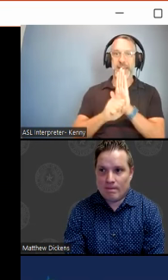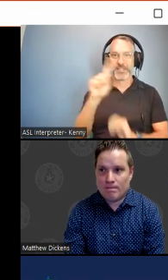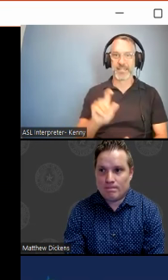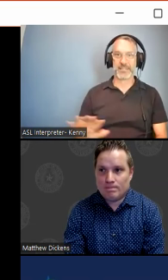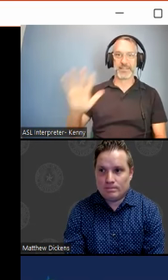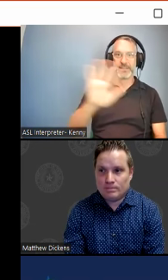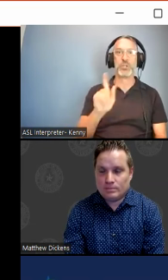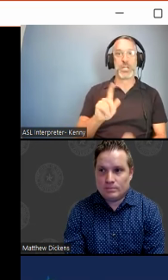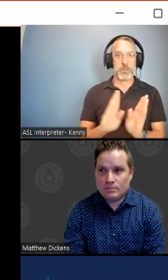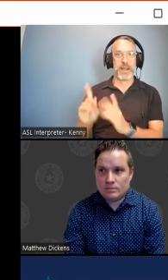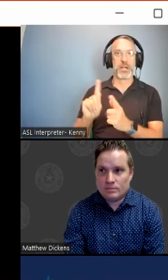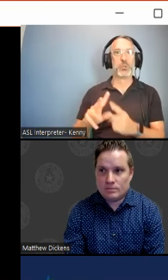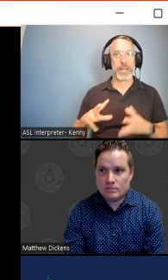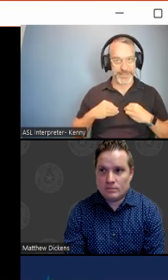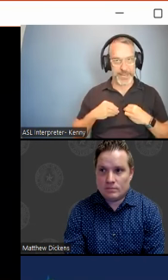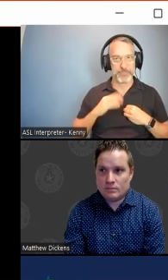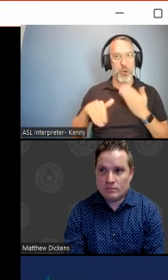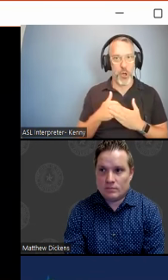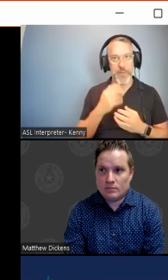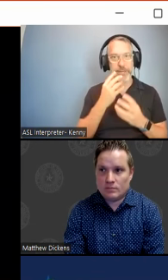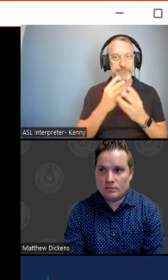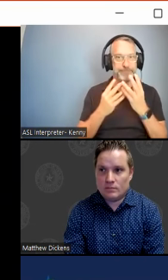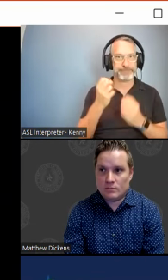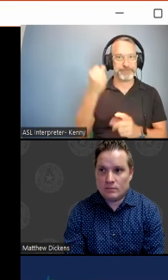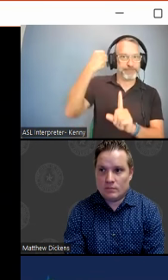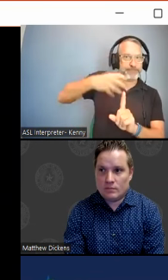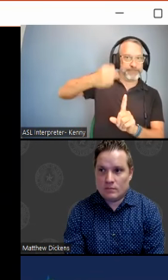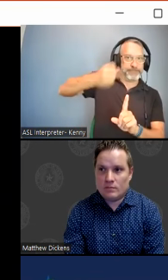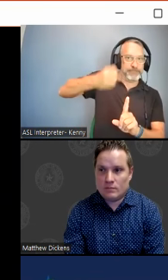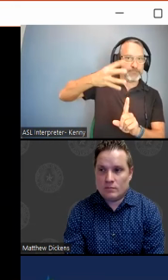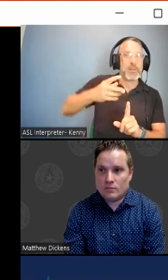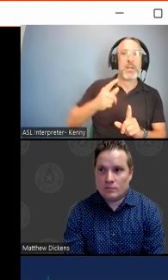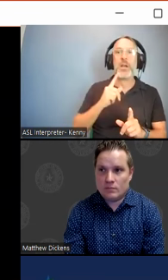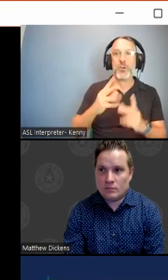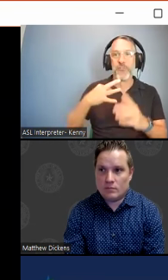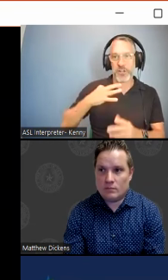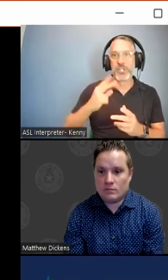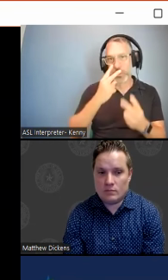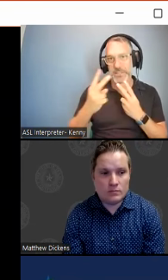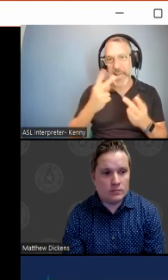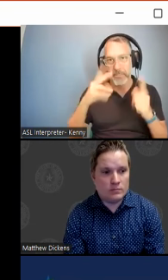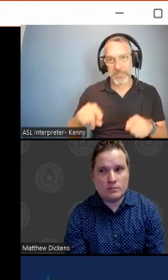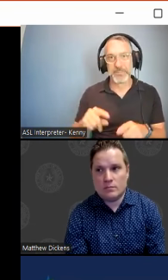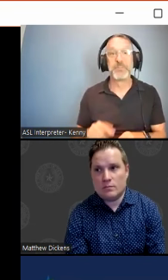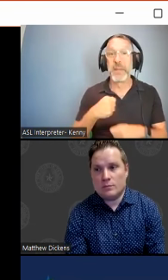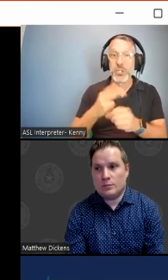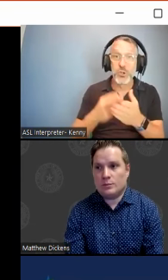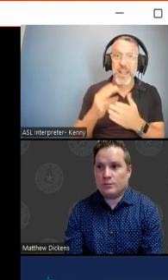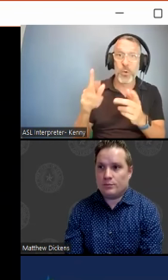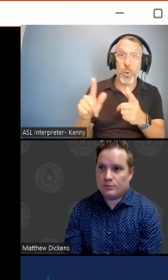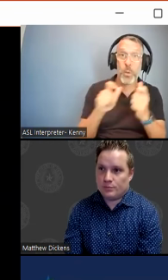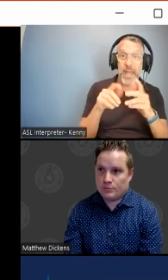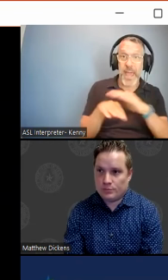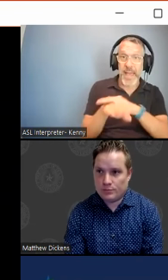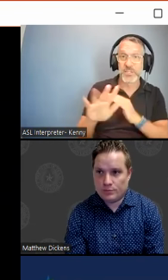need to be prepared to accept all that heat that your volunteers are going to encounter out in the field. So make sure they have quick access to